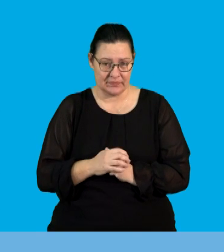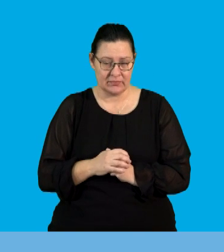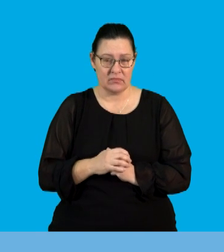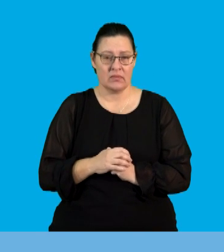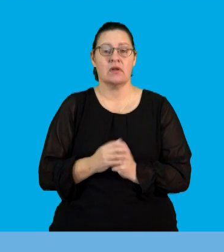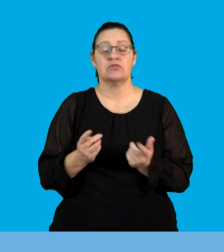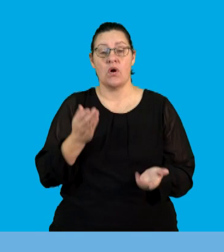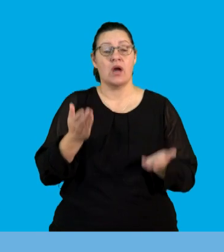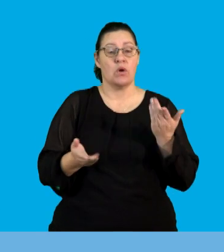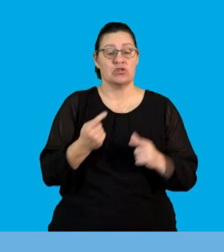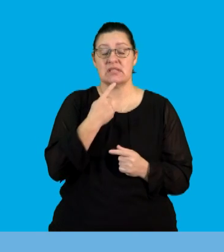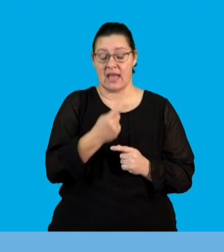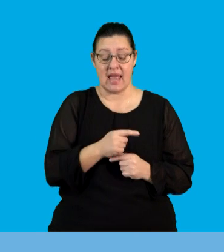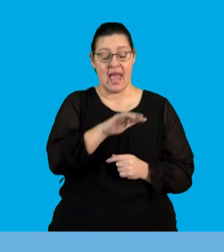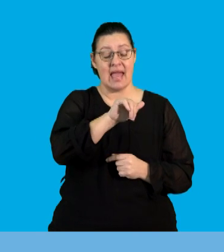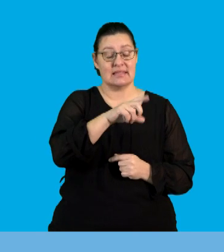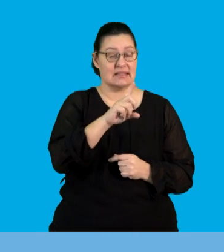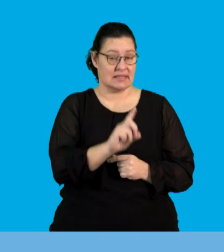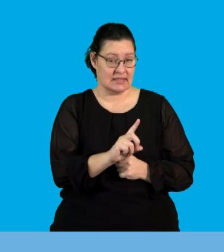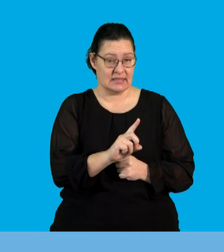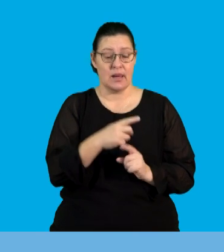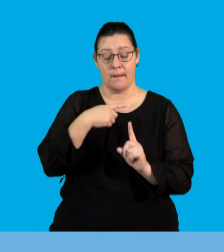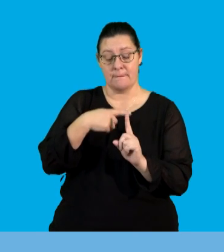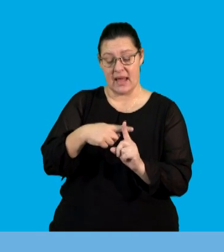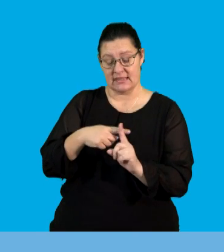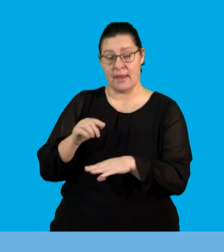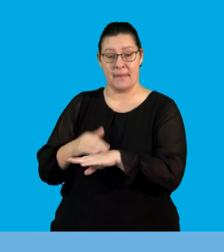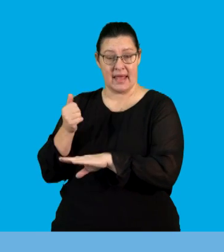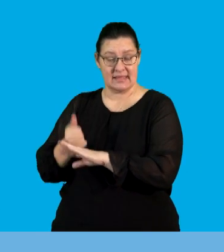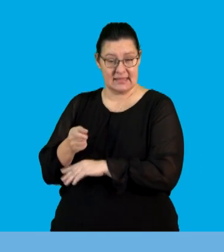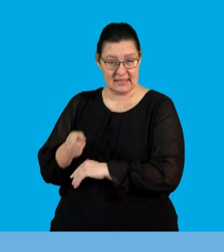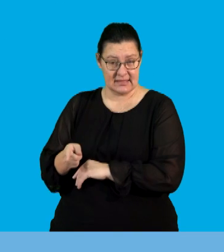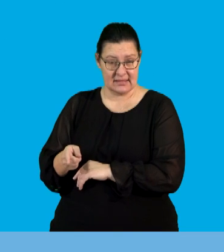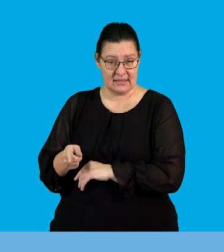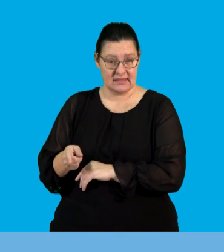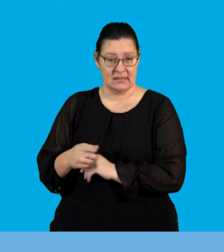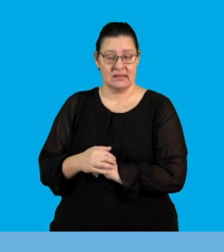in terms of an equation, we are saying that an acid plus a base